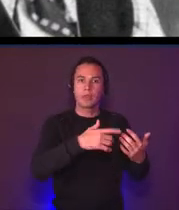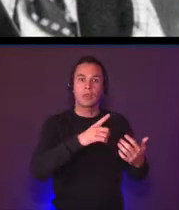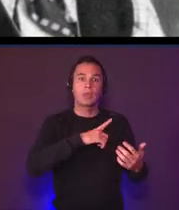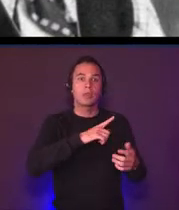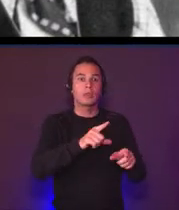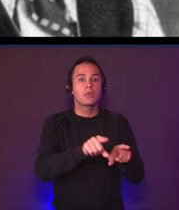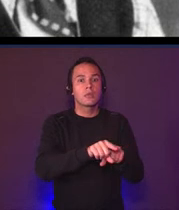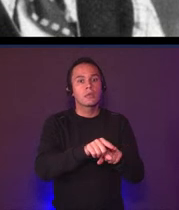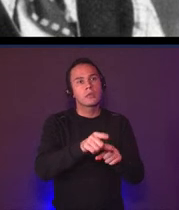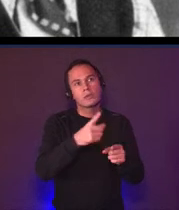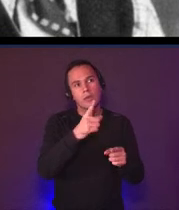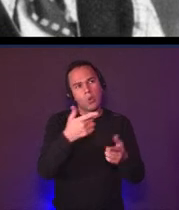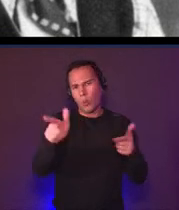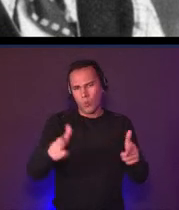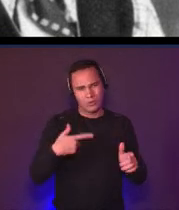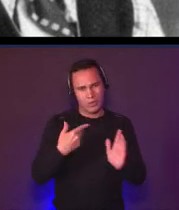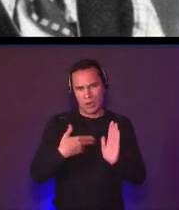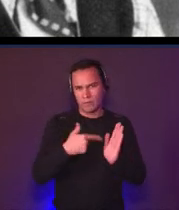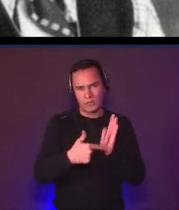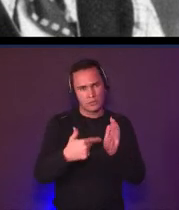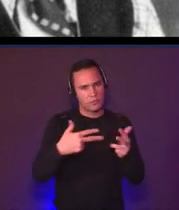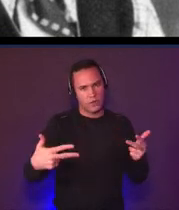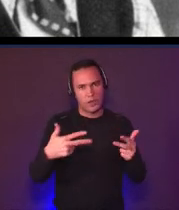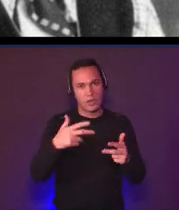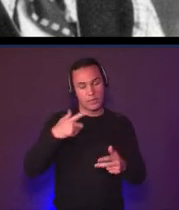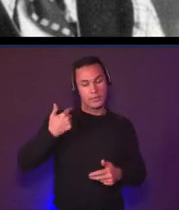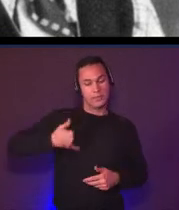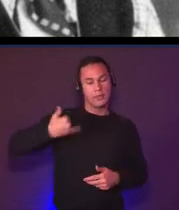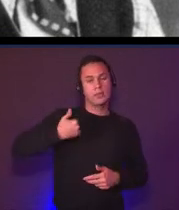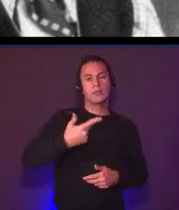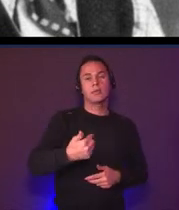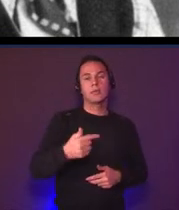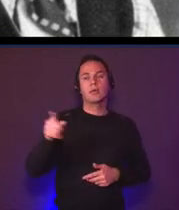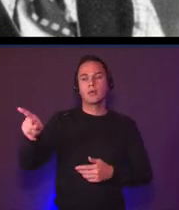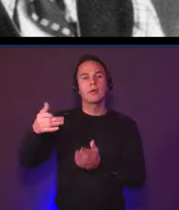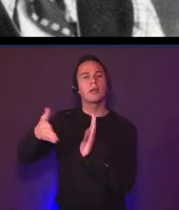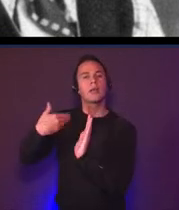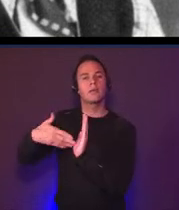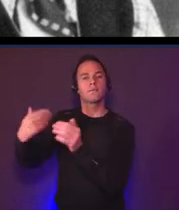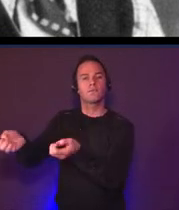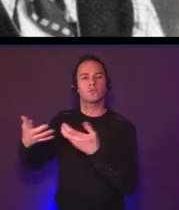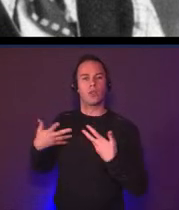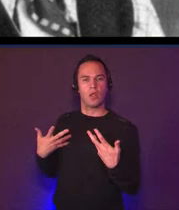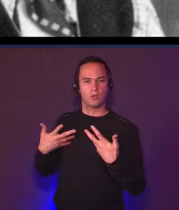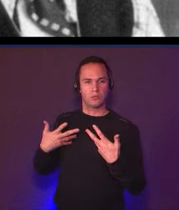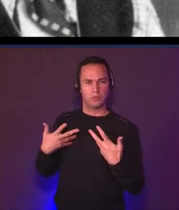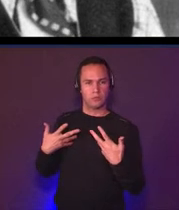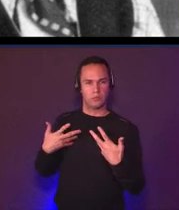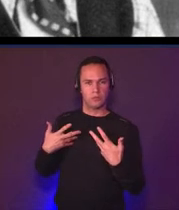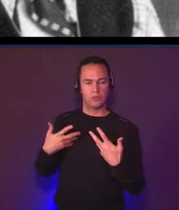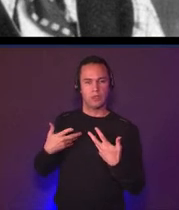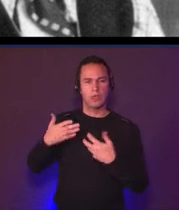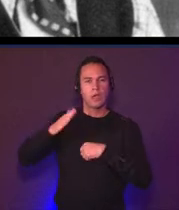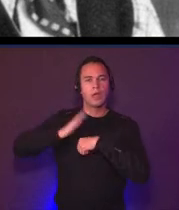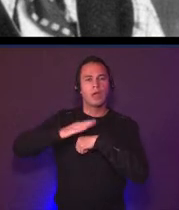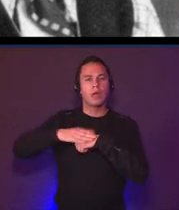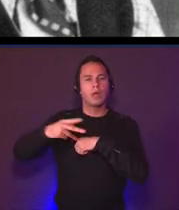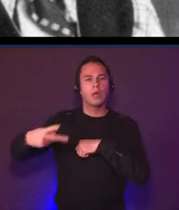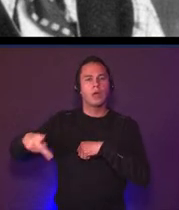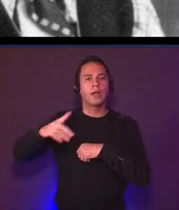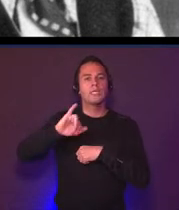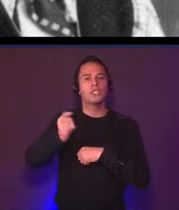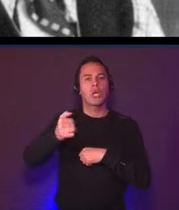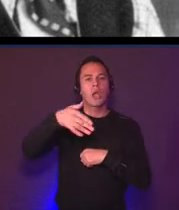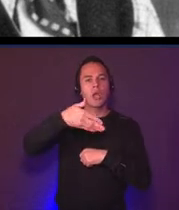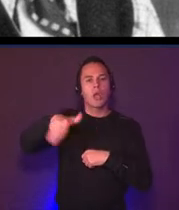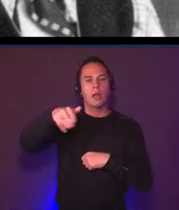Wardrobe. But then when I was 12, he handed me a book that was written by his best friend, Gene Miller, another Pulitzer Prize winning